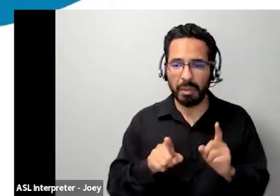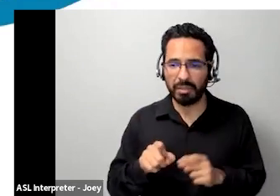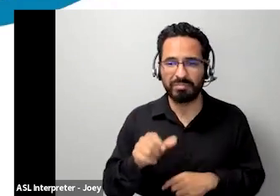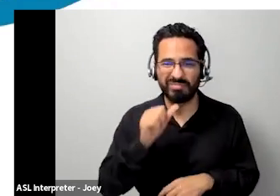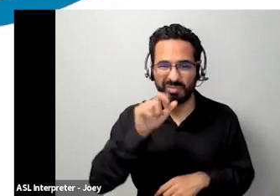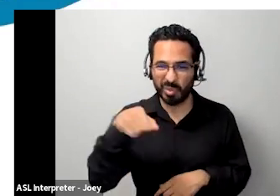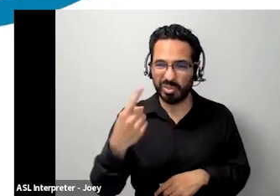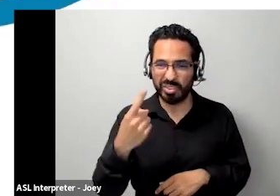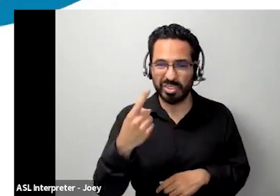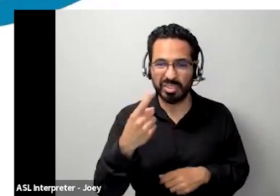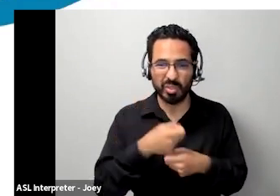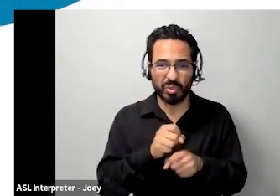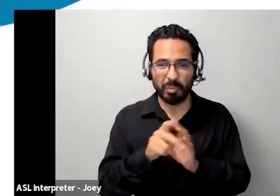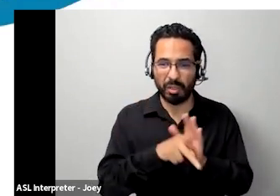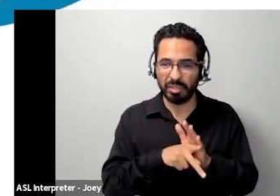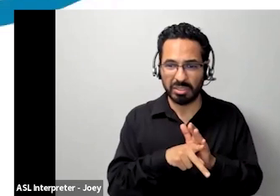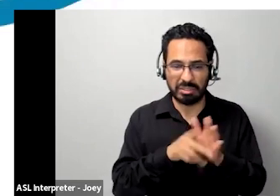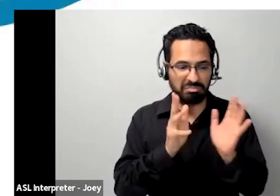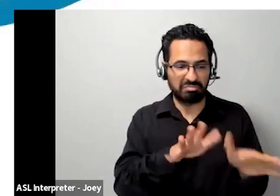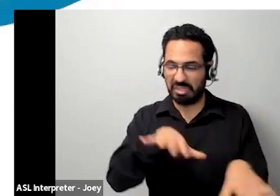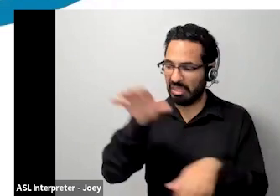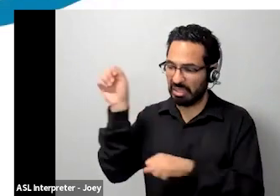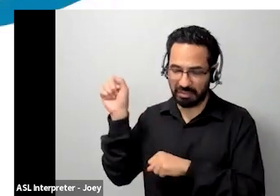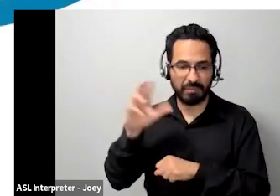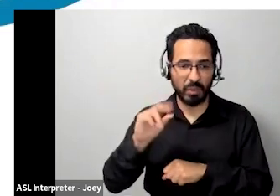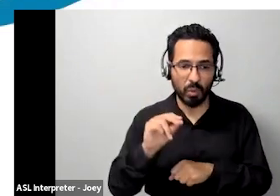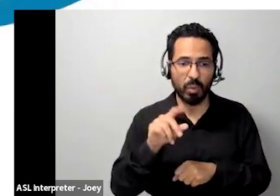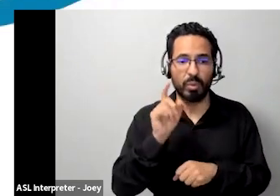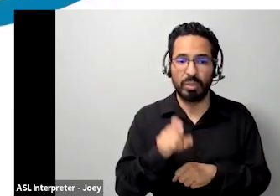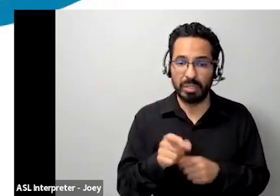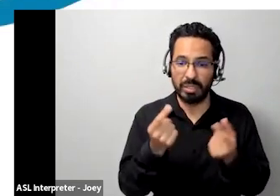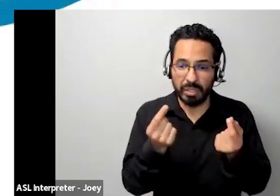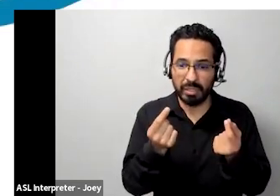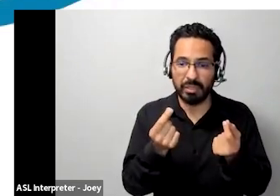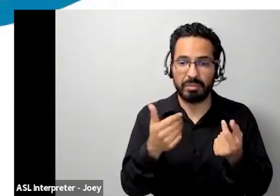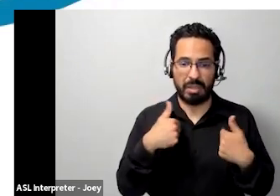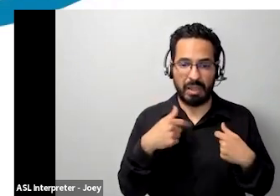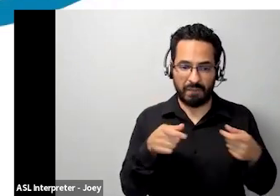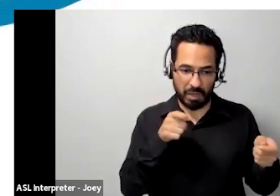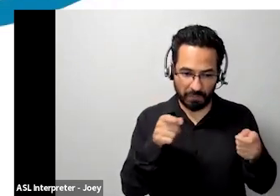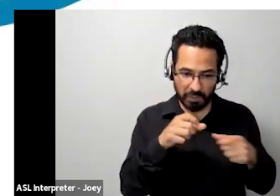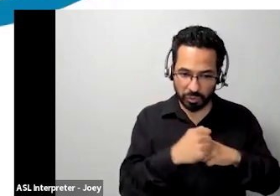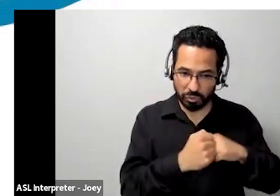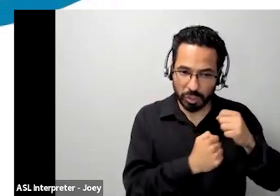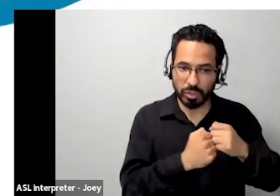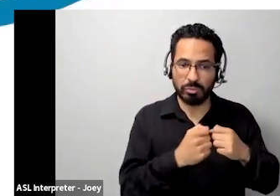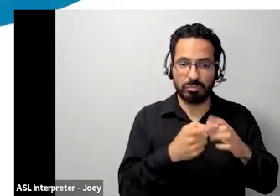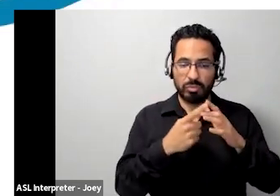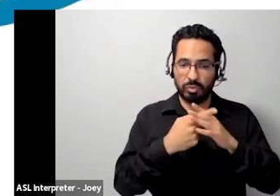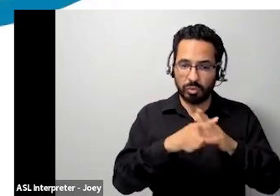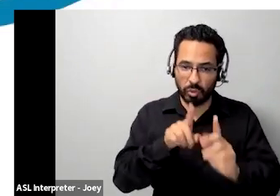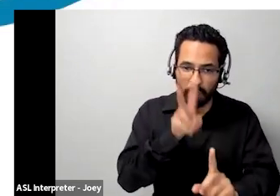just create a policy and walk away. Don't just throw it over the wall and walk away. You need to have a governance structure to implement it, and then